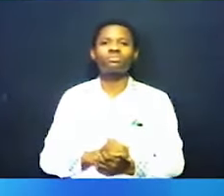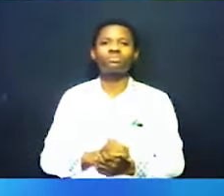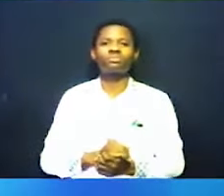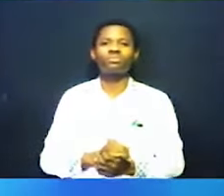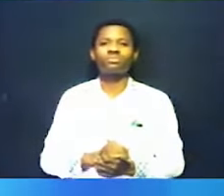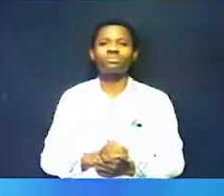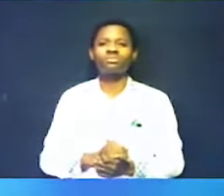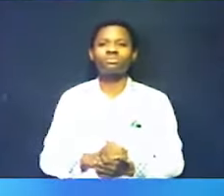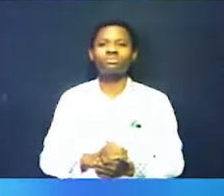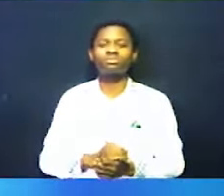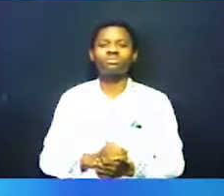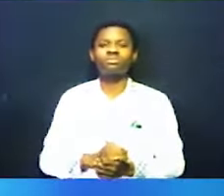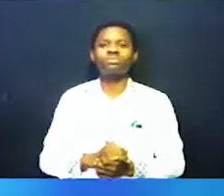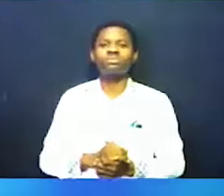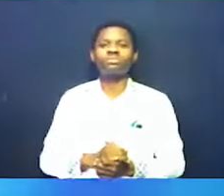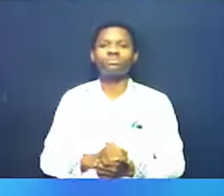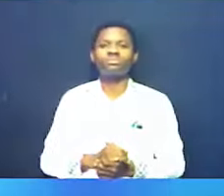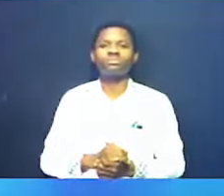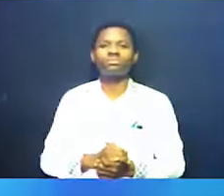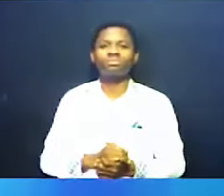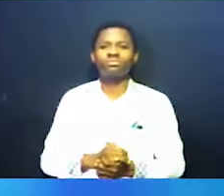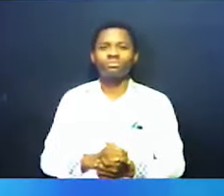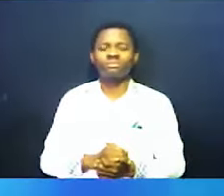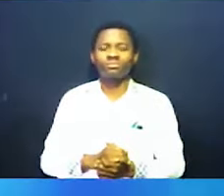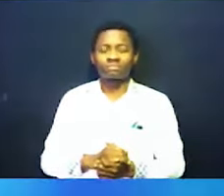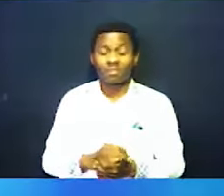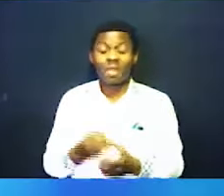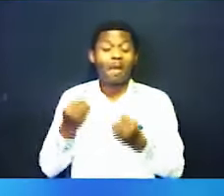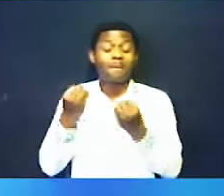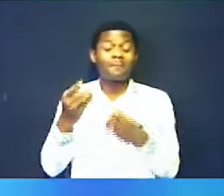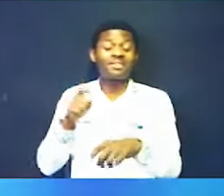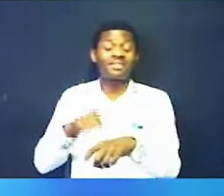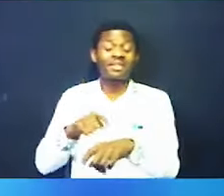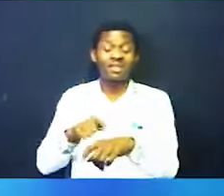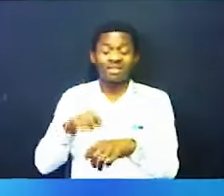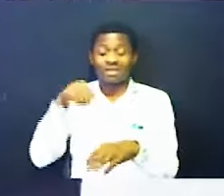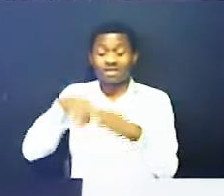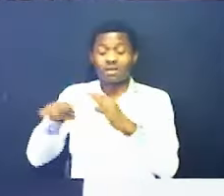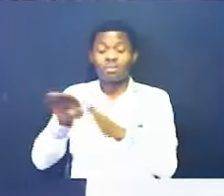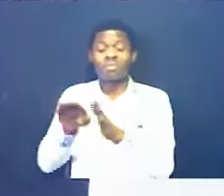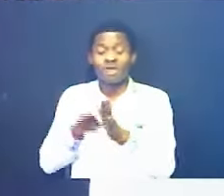went to David and actually convicted him of wrongdoing.